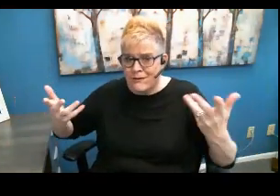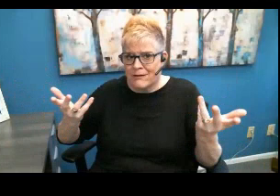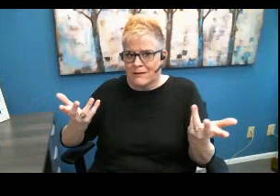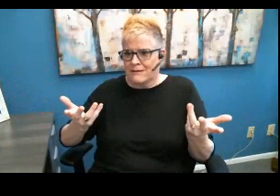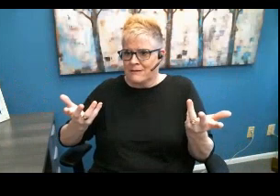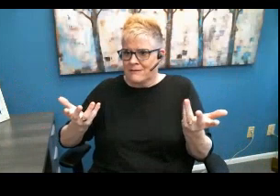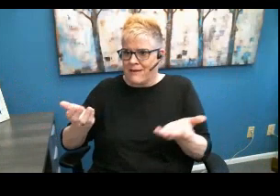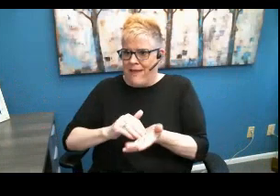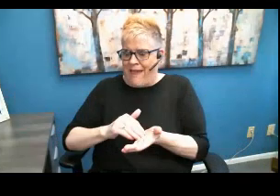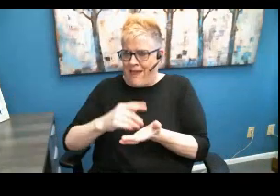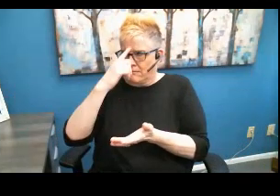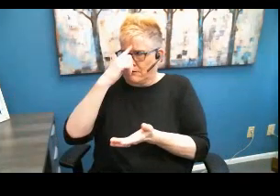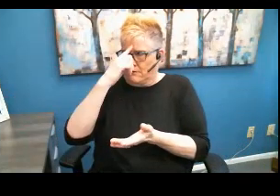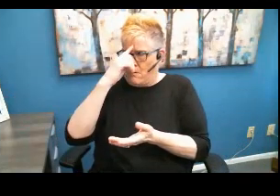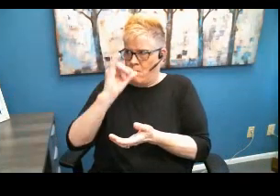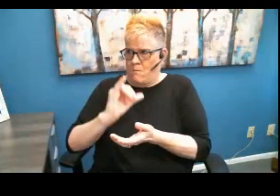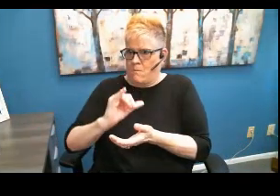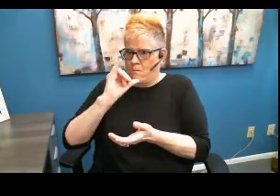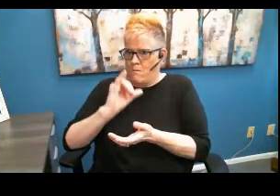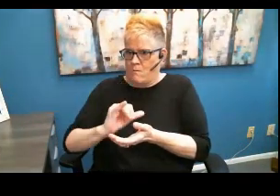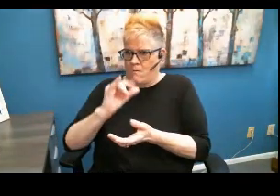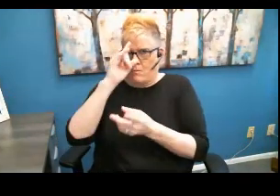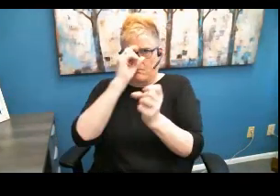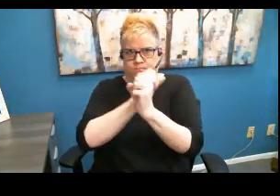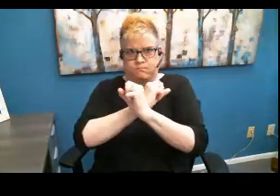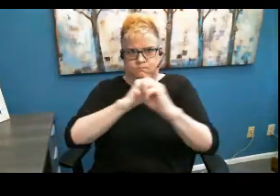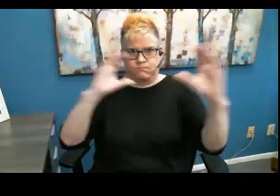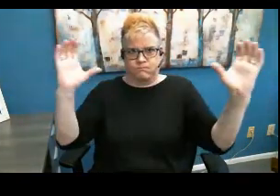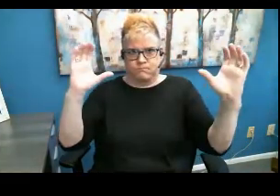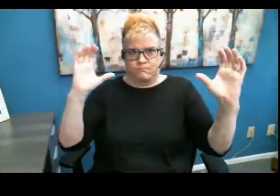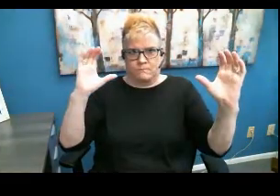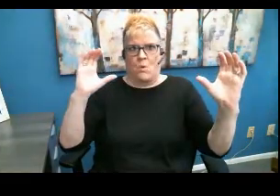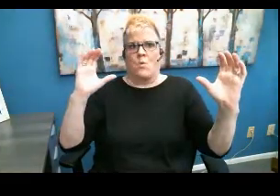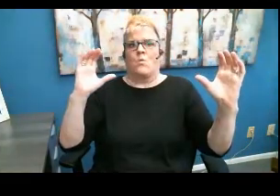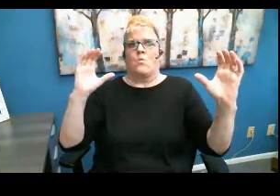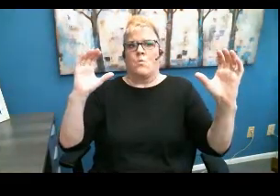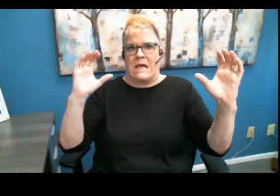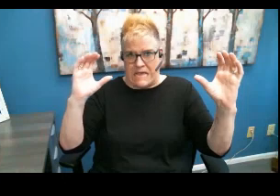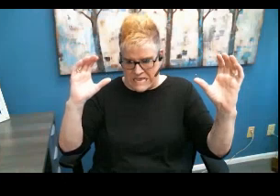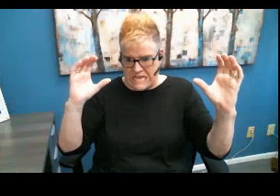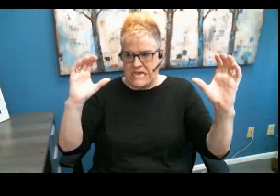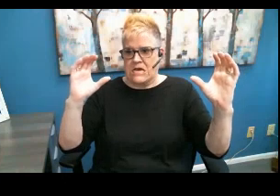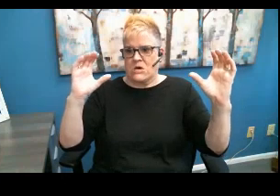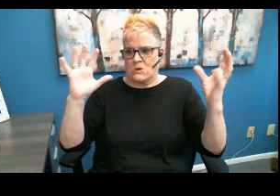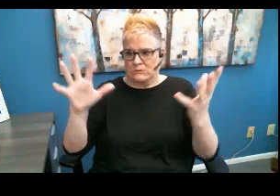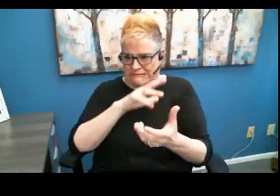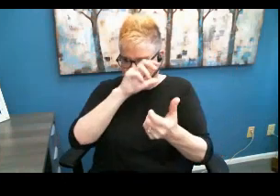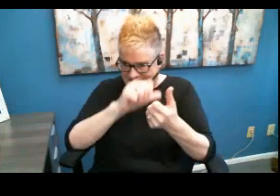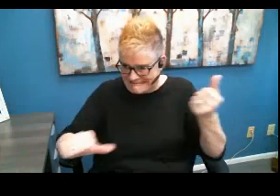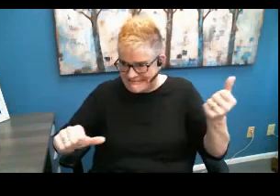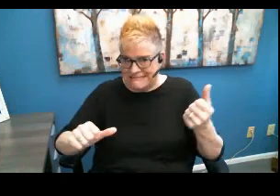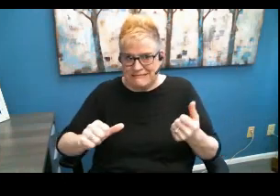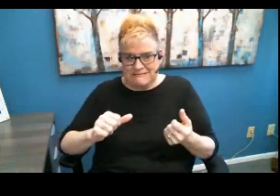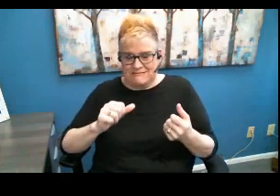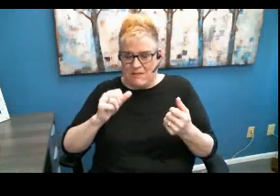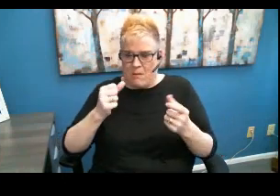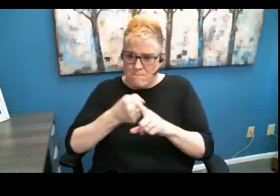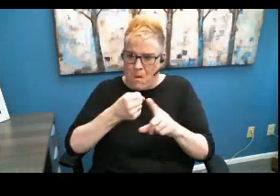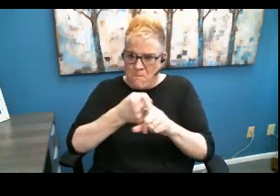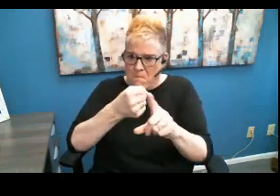again, just trying to give you a good idea of how disruption affects the multitude of